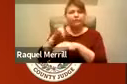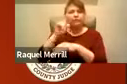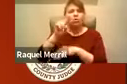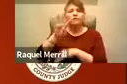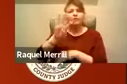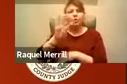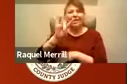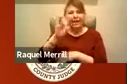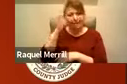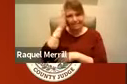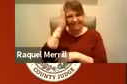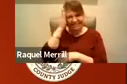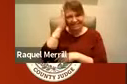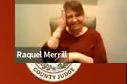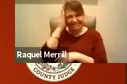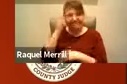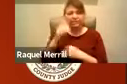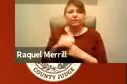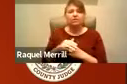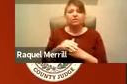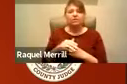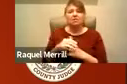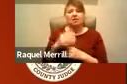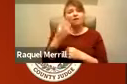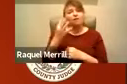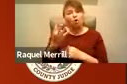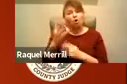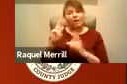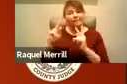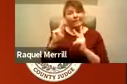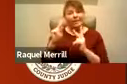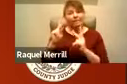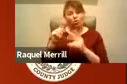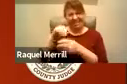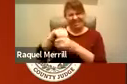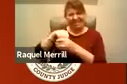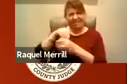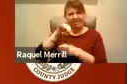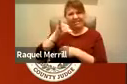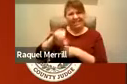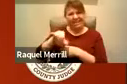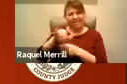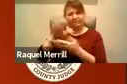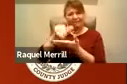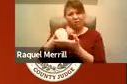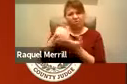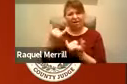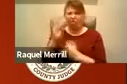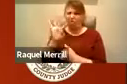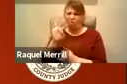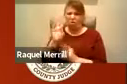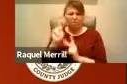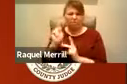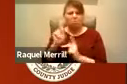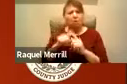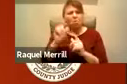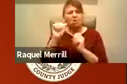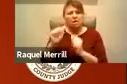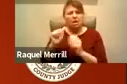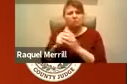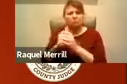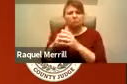beds. Presently, only 4 people are in the center, but we can grow up